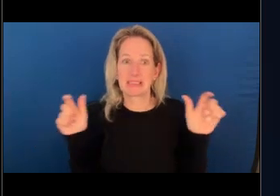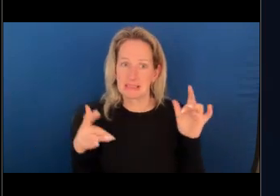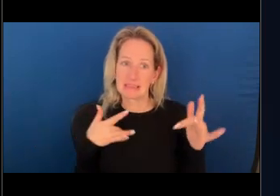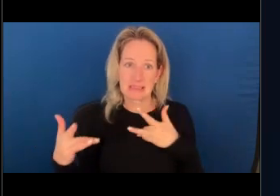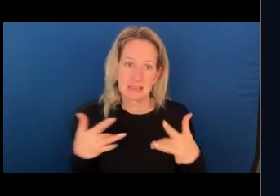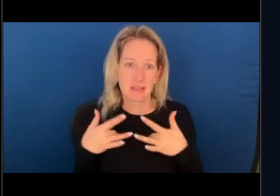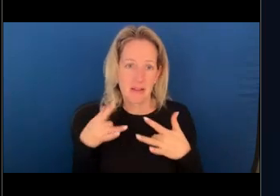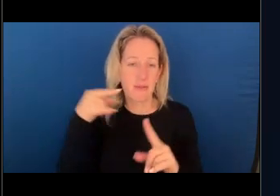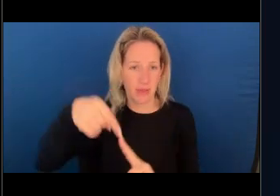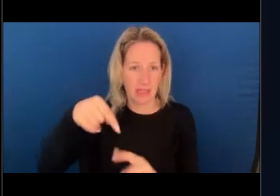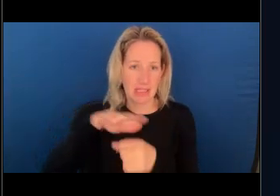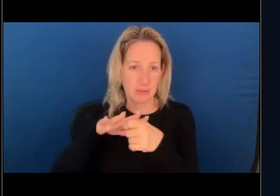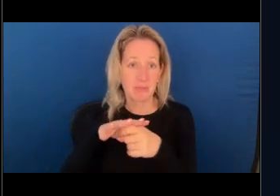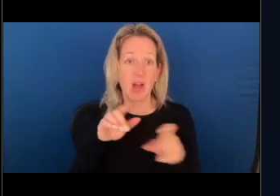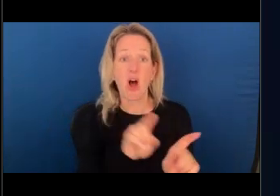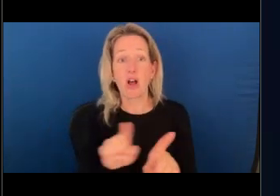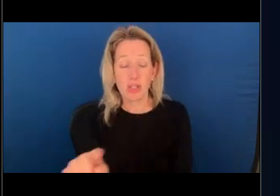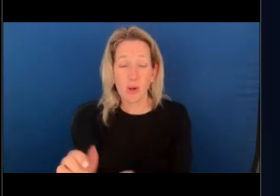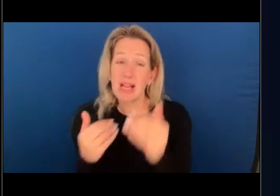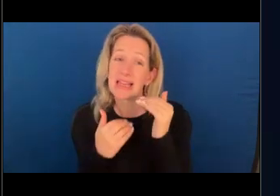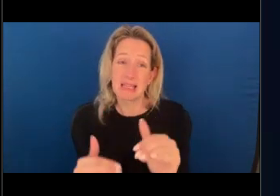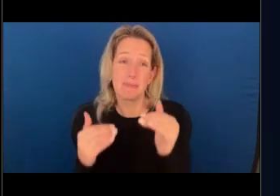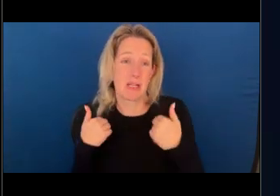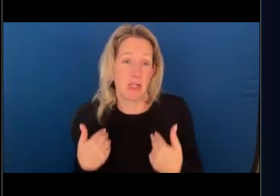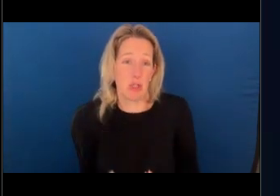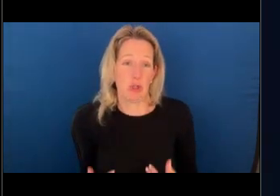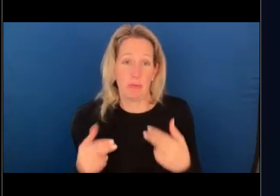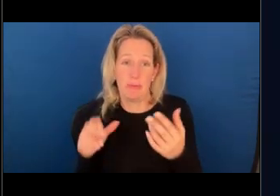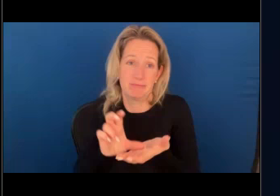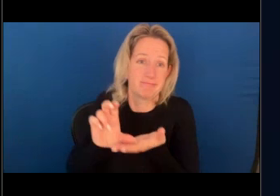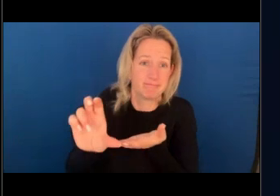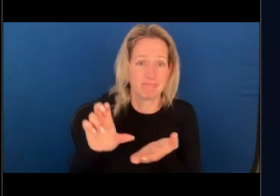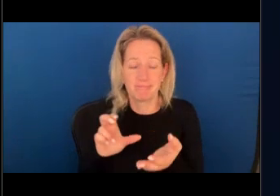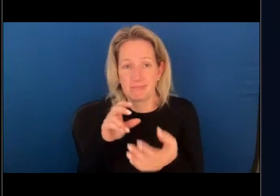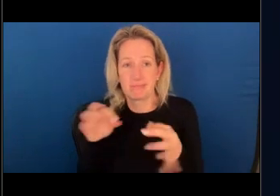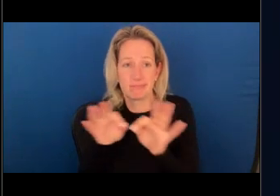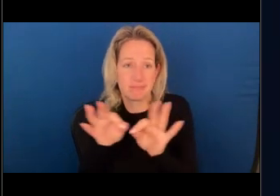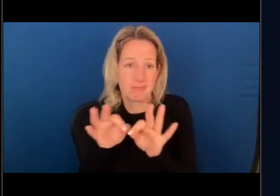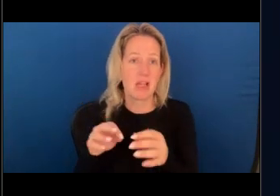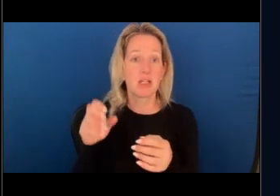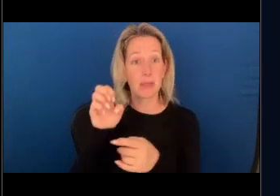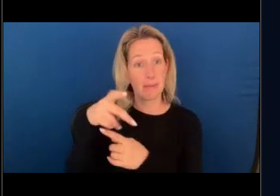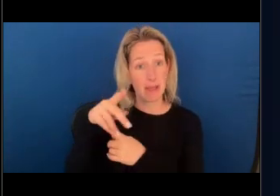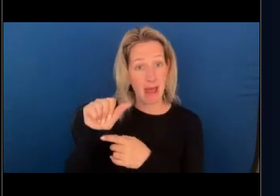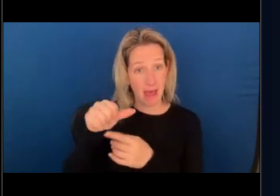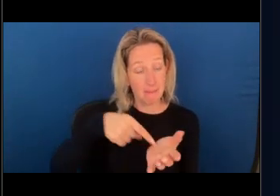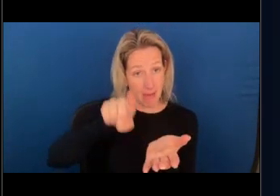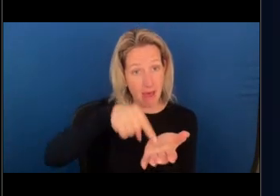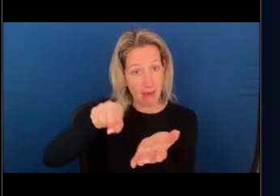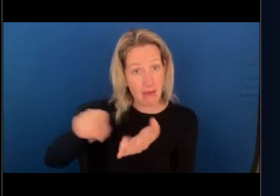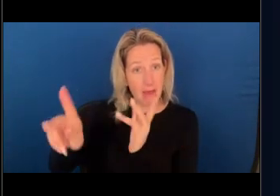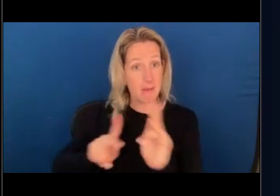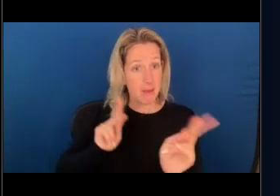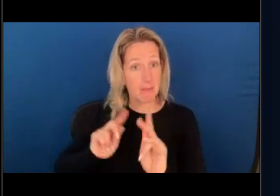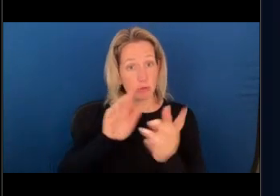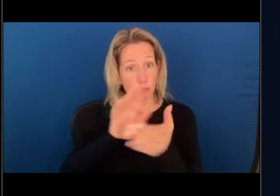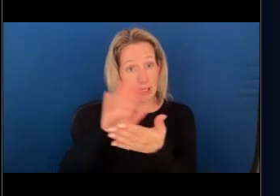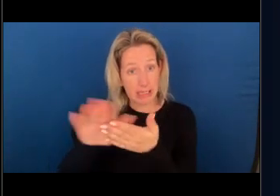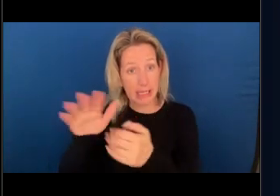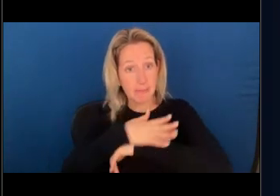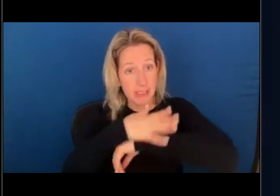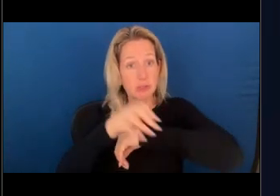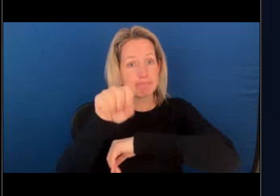there's also limited human capital. While the EPA is paying people to go out and clean beaches, you don't see that same level of volunteerism and